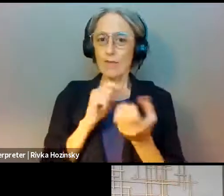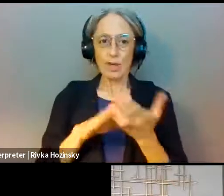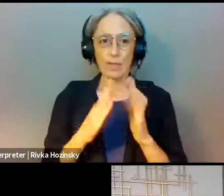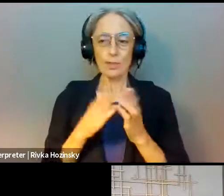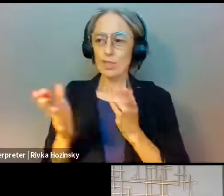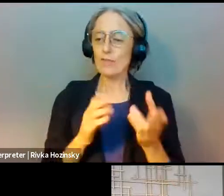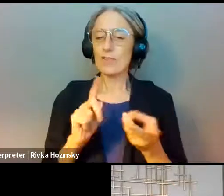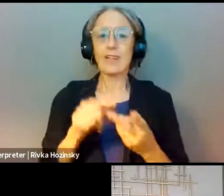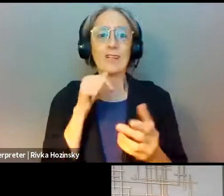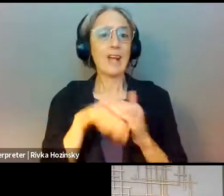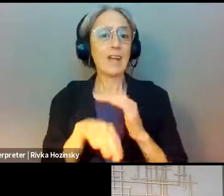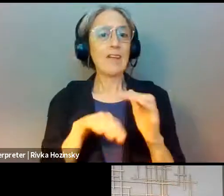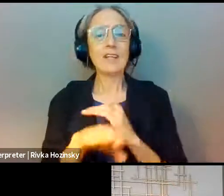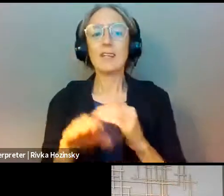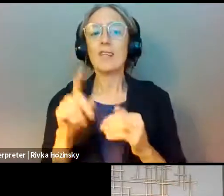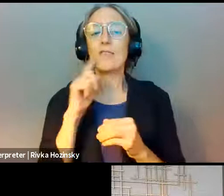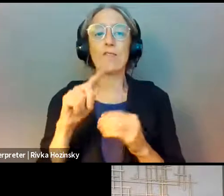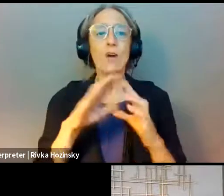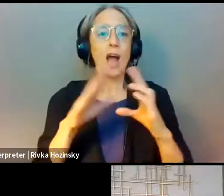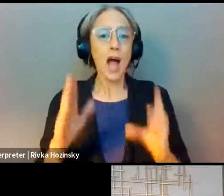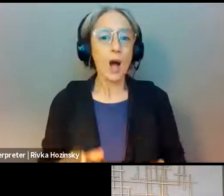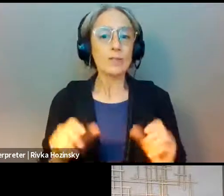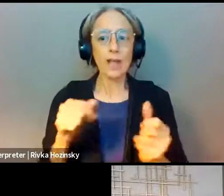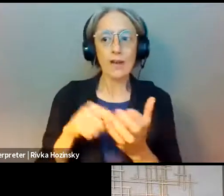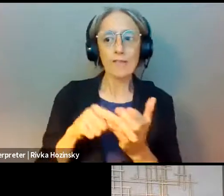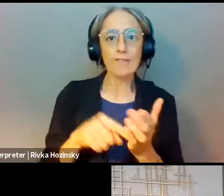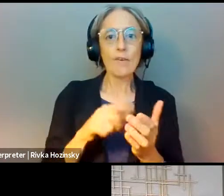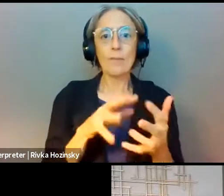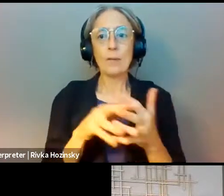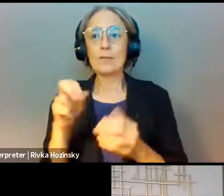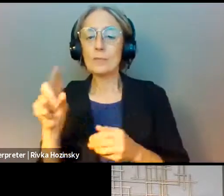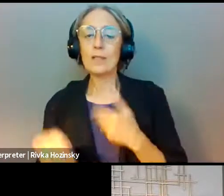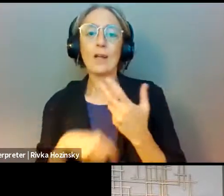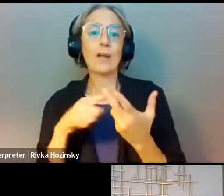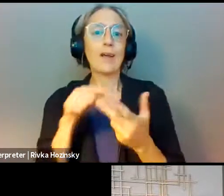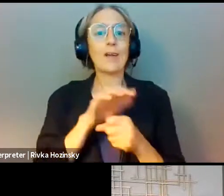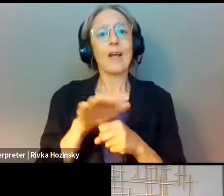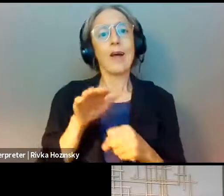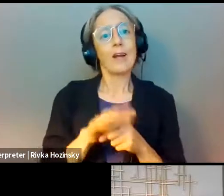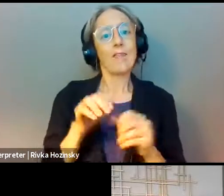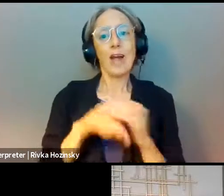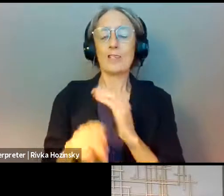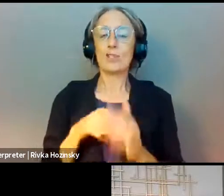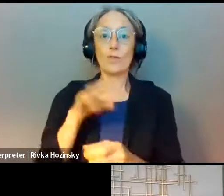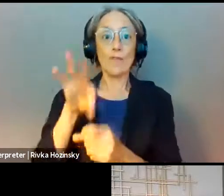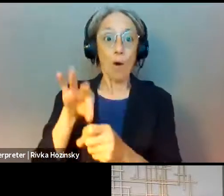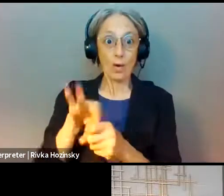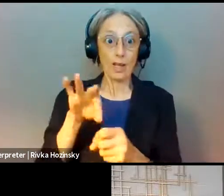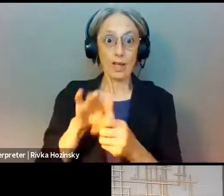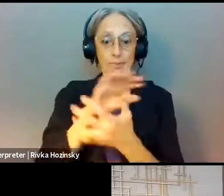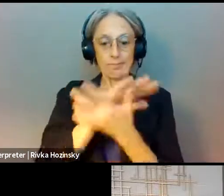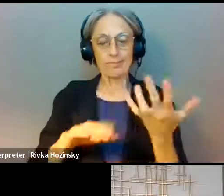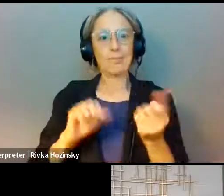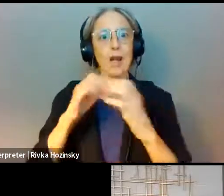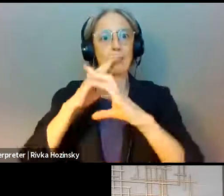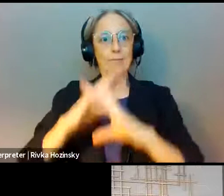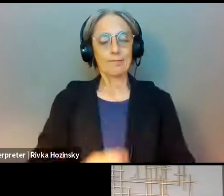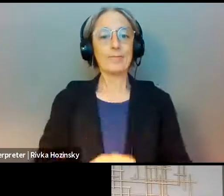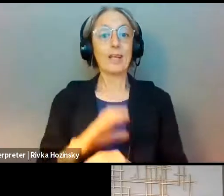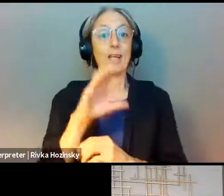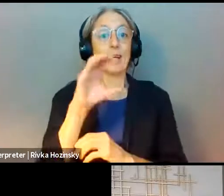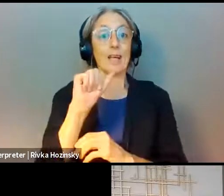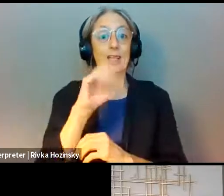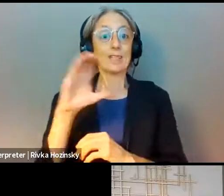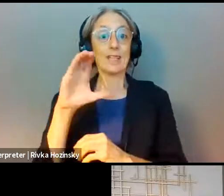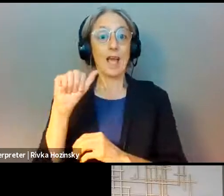to affordable housing for Americans with disabilities, and insufficient access to the ballot box. CAP has been on the front lines calling